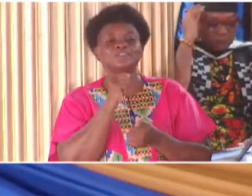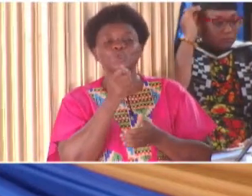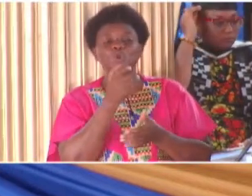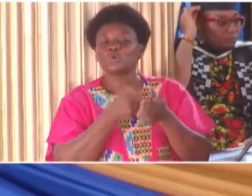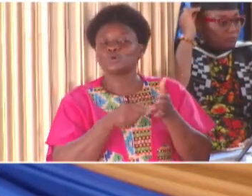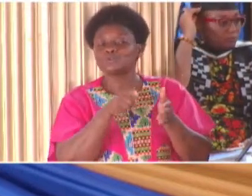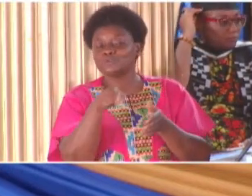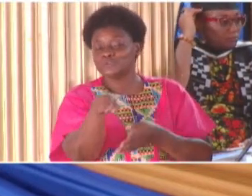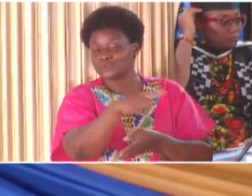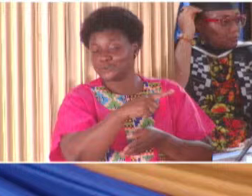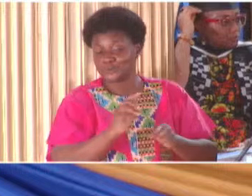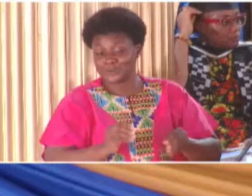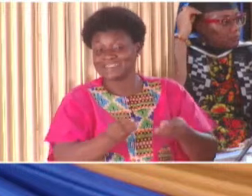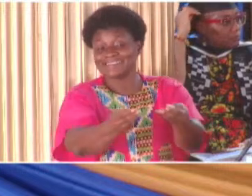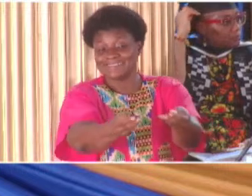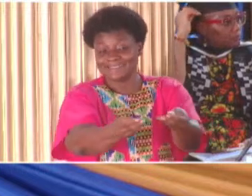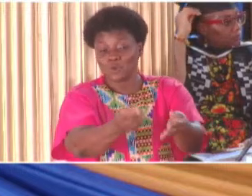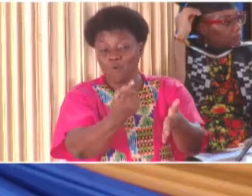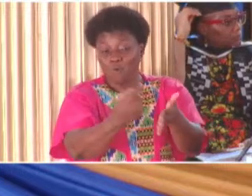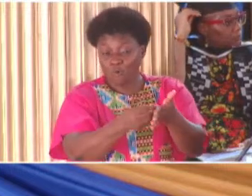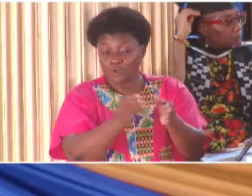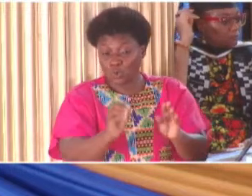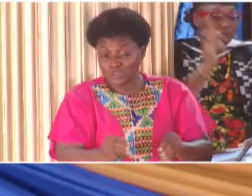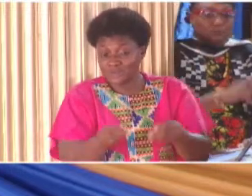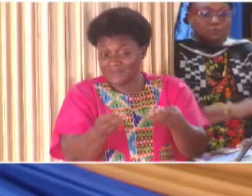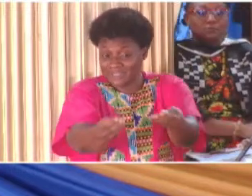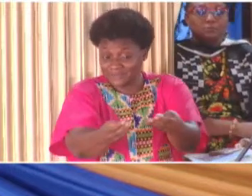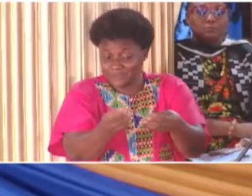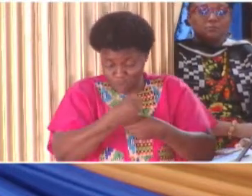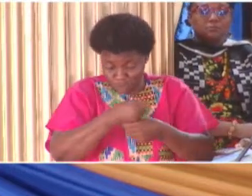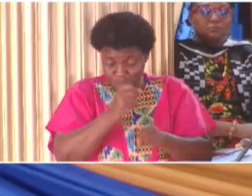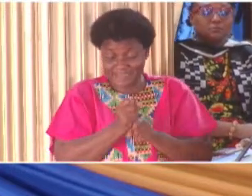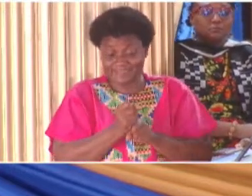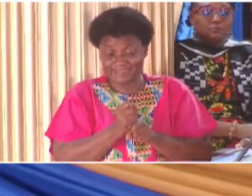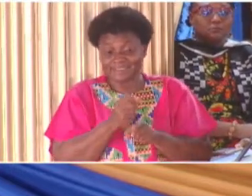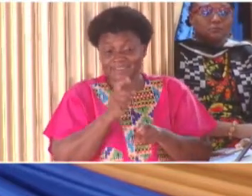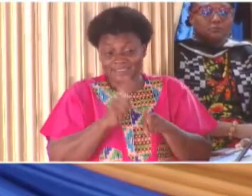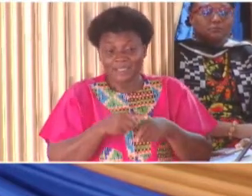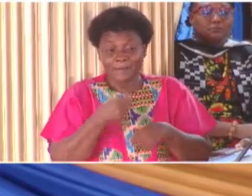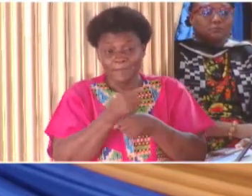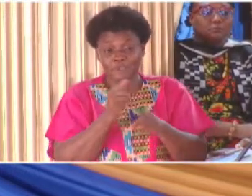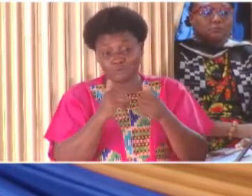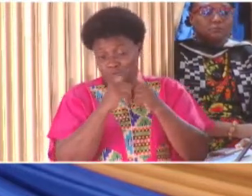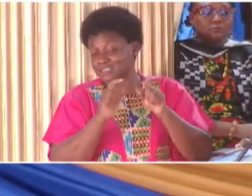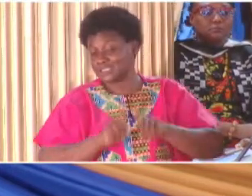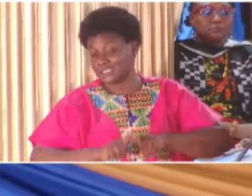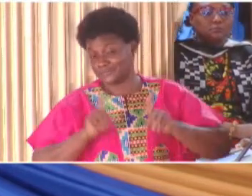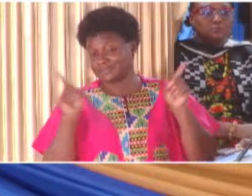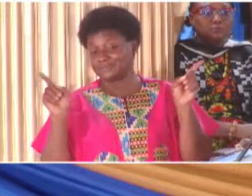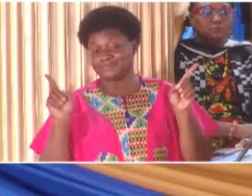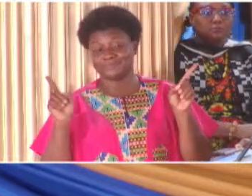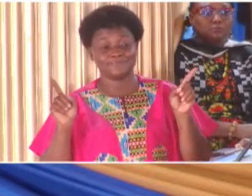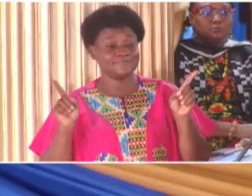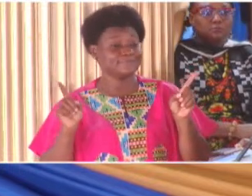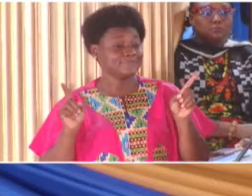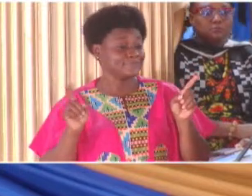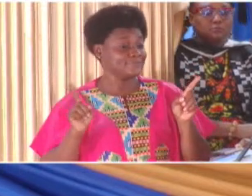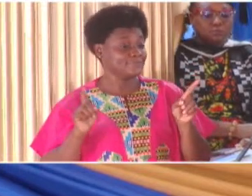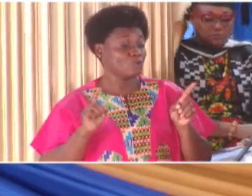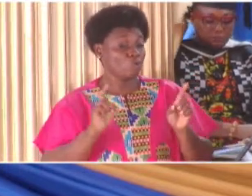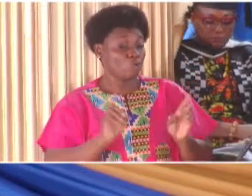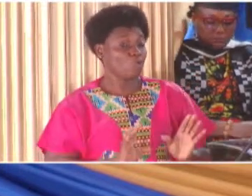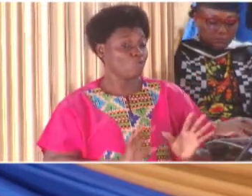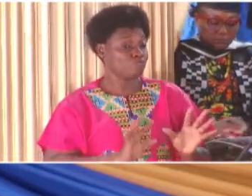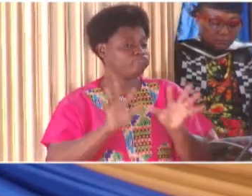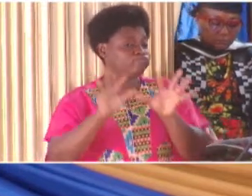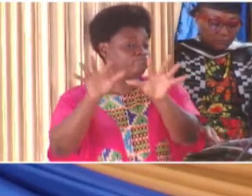given, but what you make out of what you have that sets you apart. So you go make the